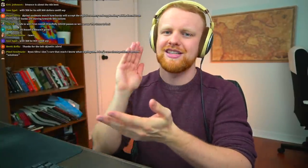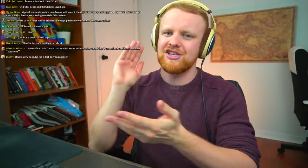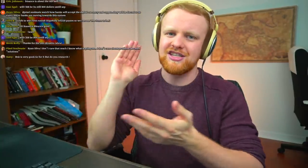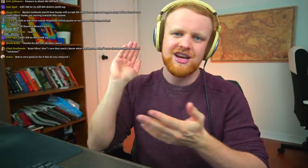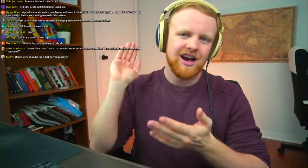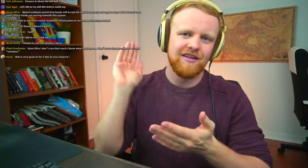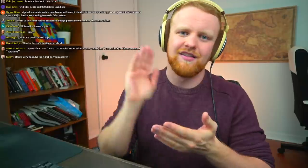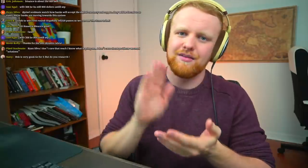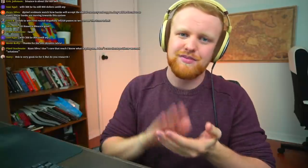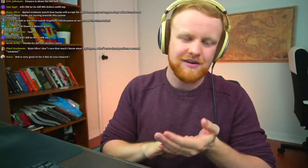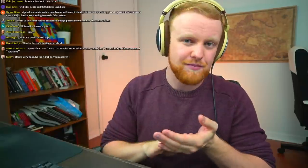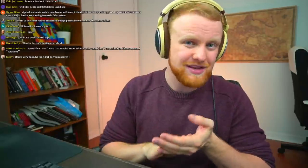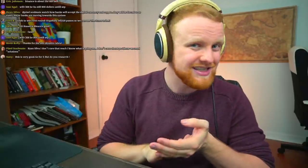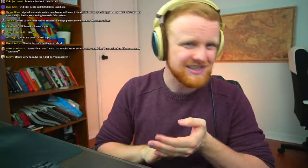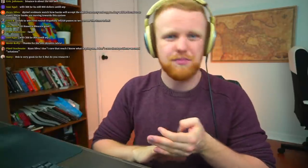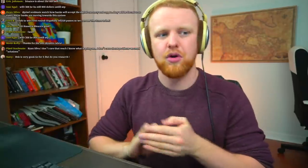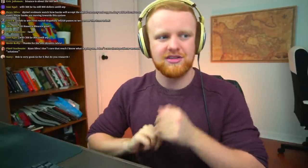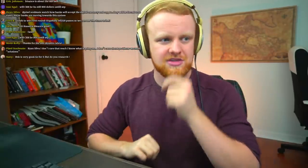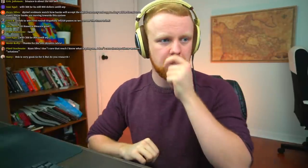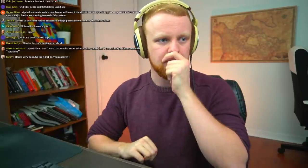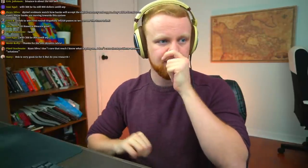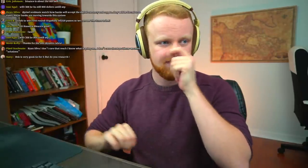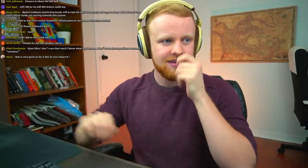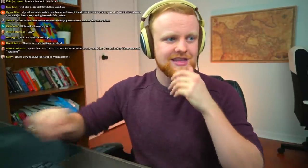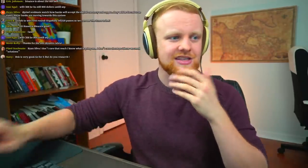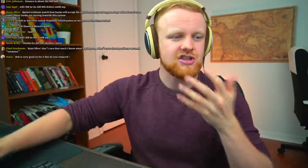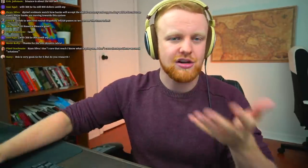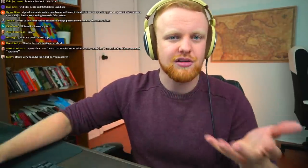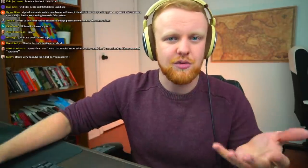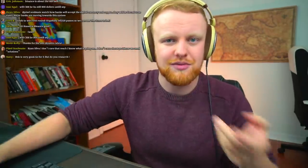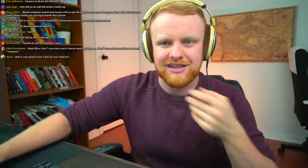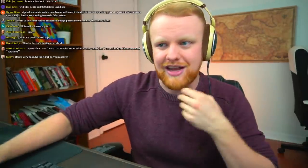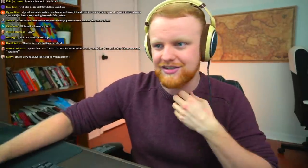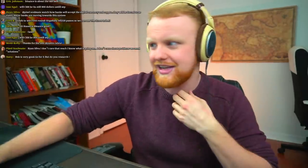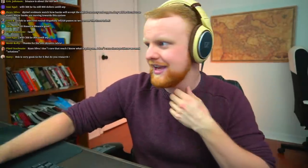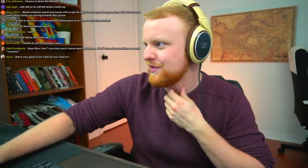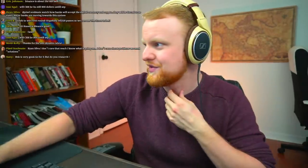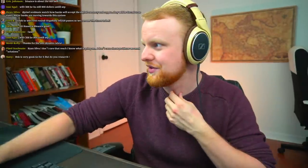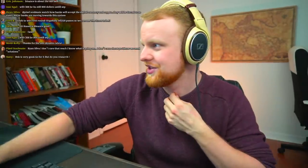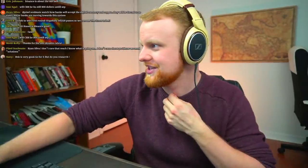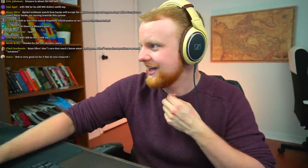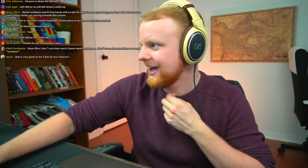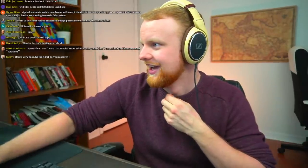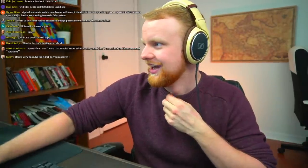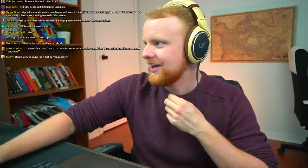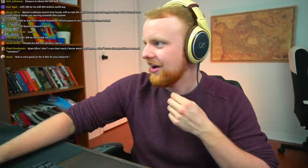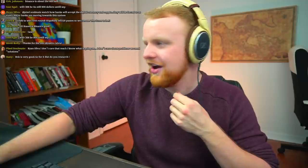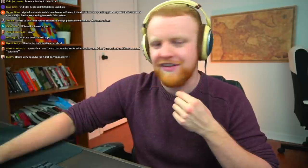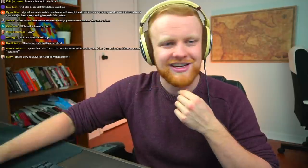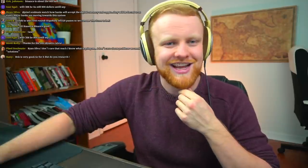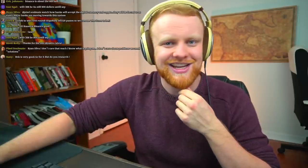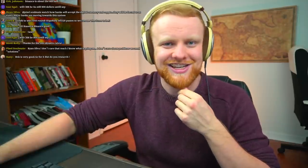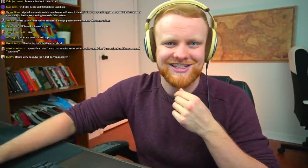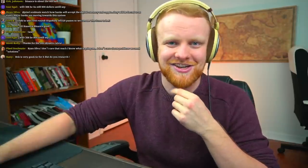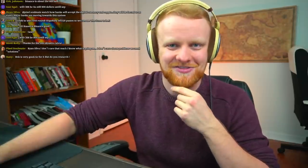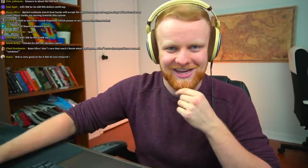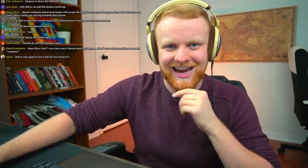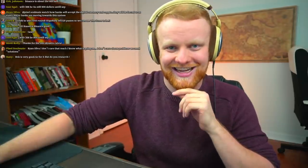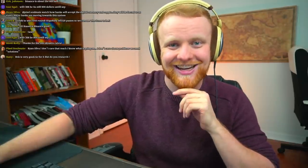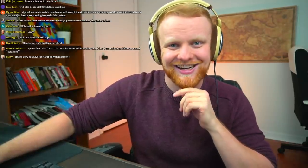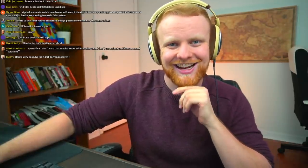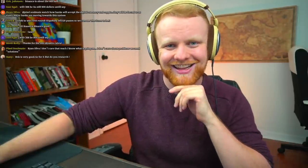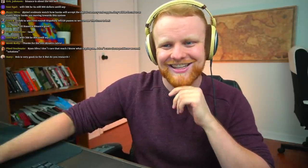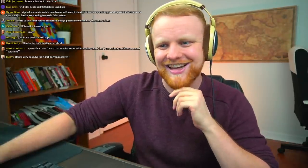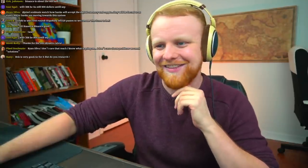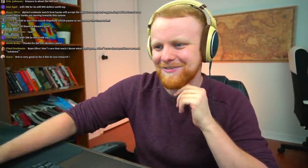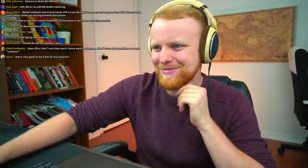going to see extensions of like different business supports. So that's generally what was announced today, and we've sort of just gone off on a tangent and started chatting